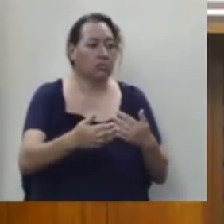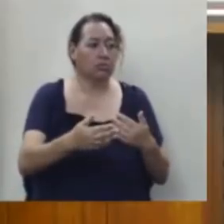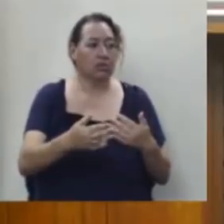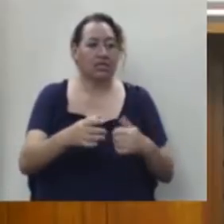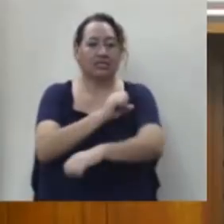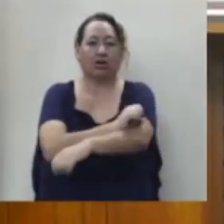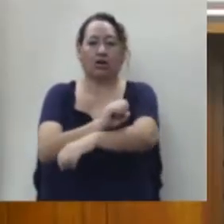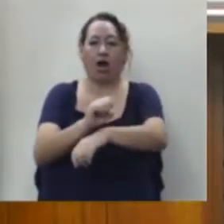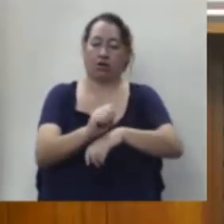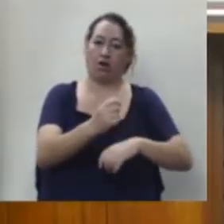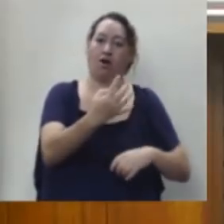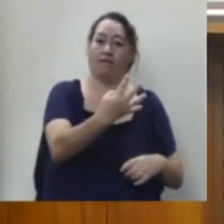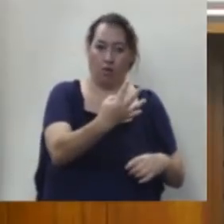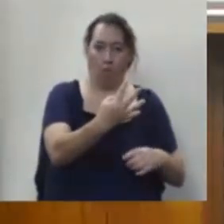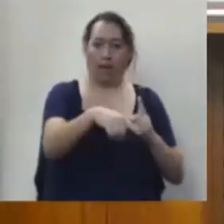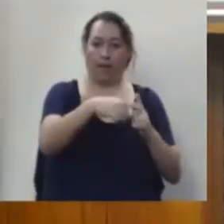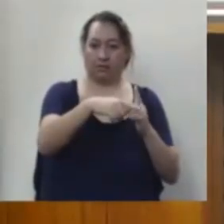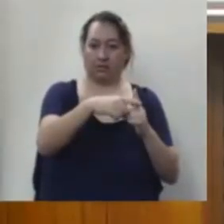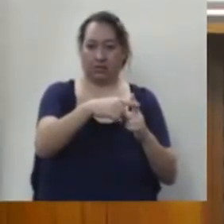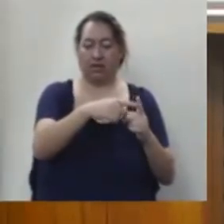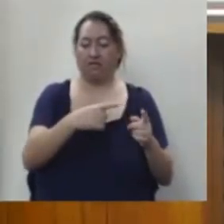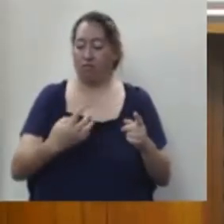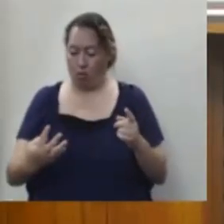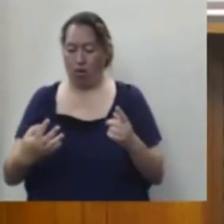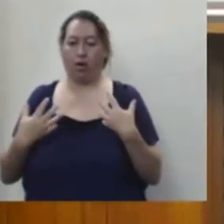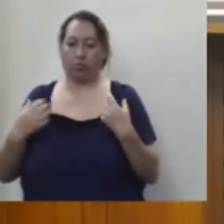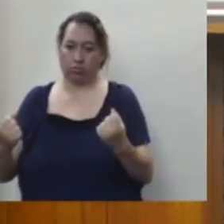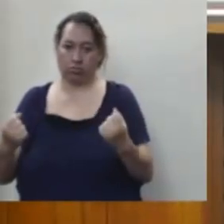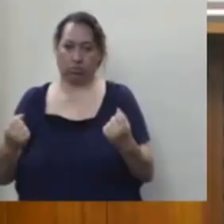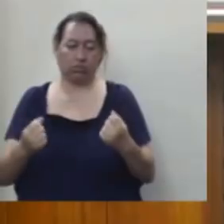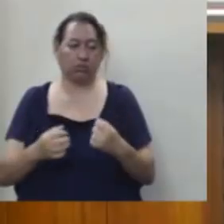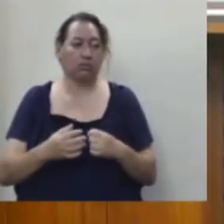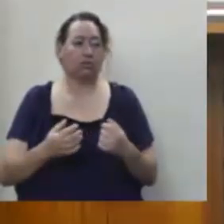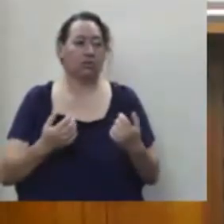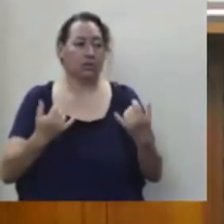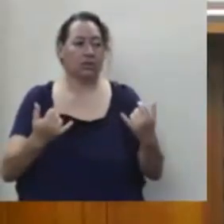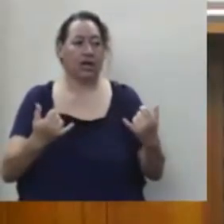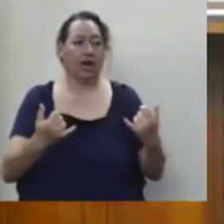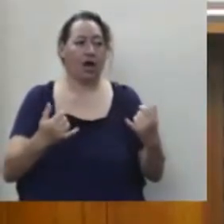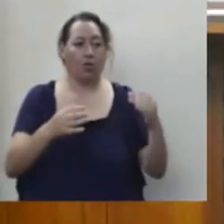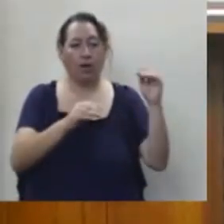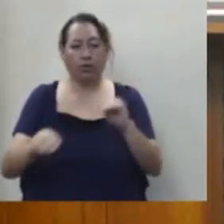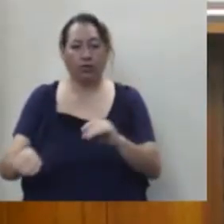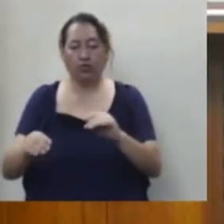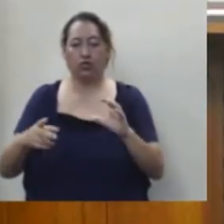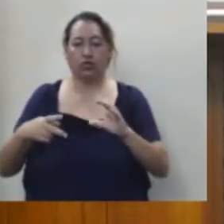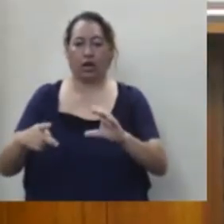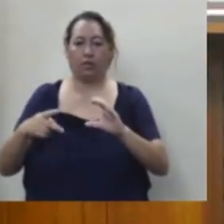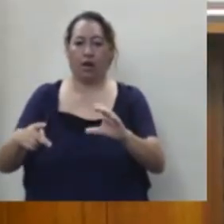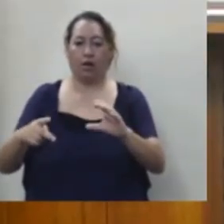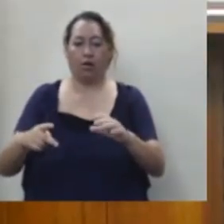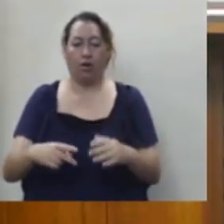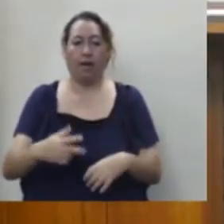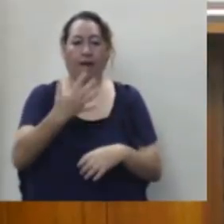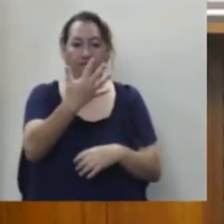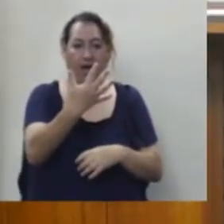4 positive cases, 4 have recovered. And then we go down to Chanampago. We have 5 confirmed COVID